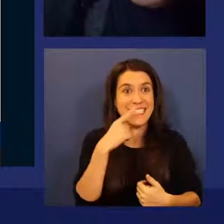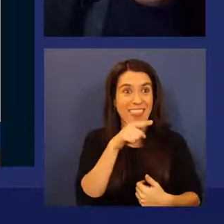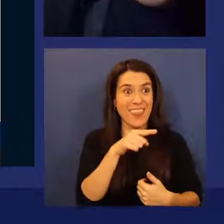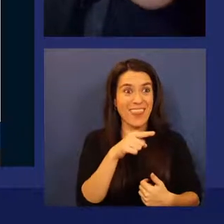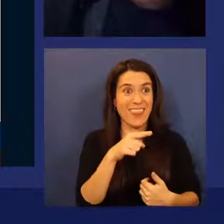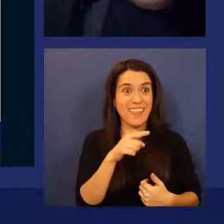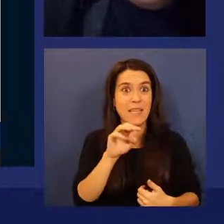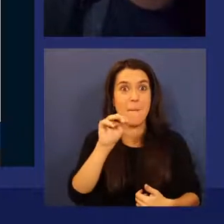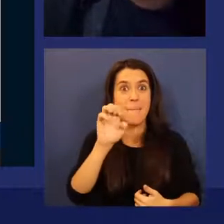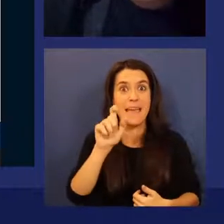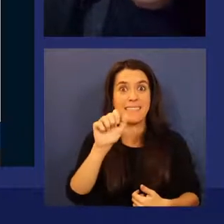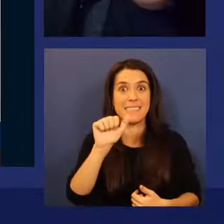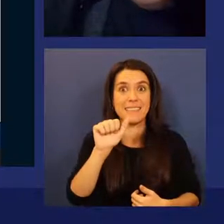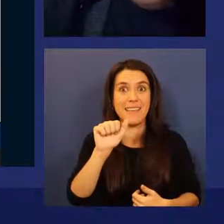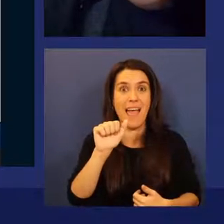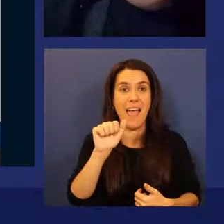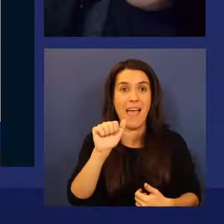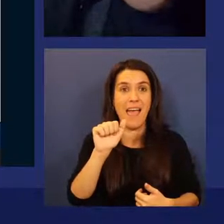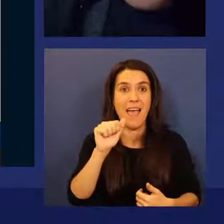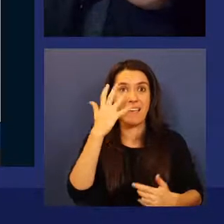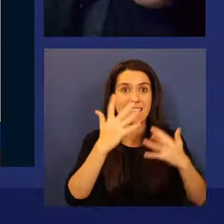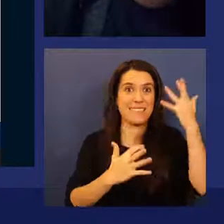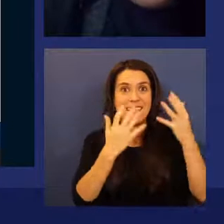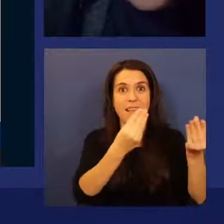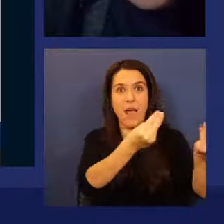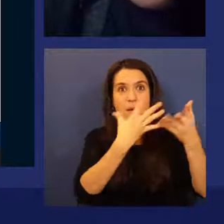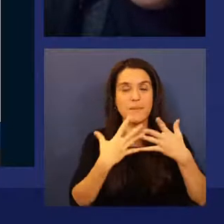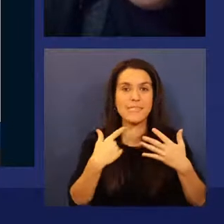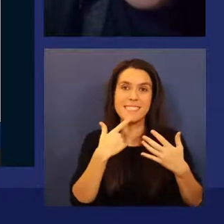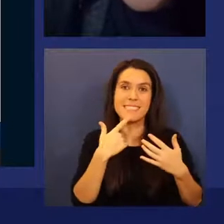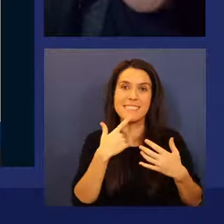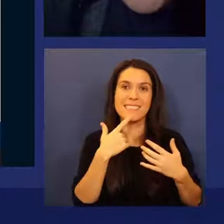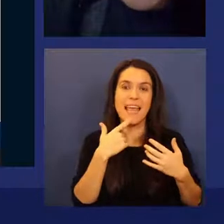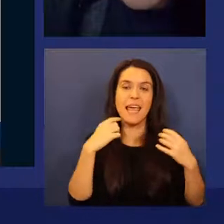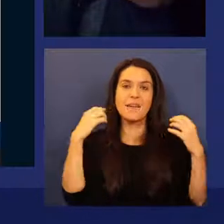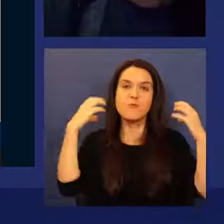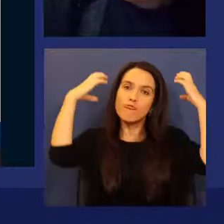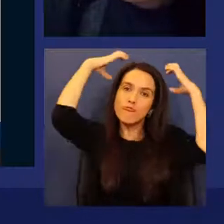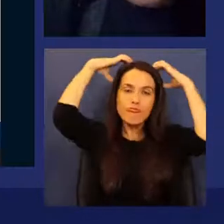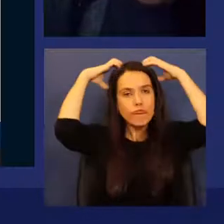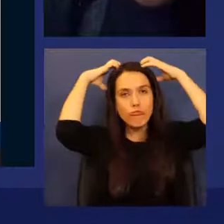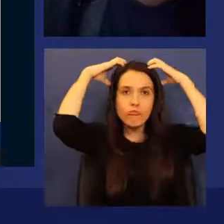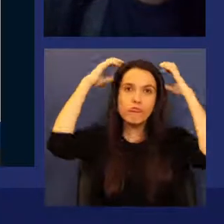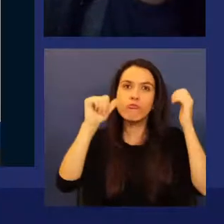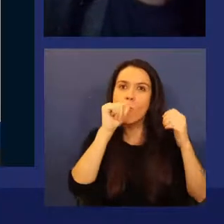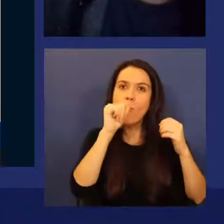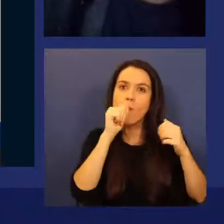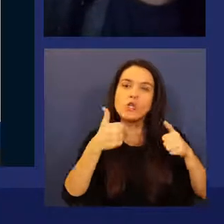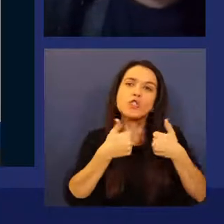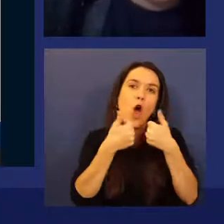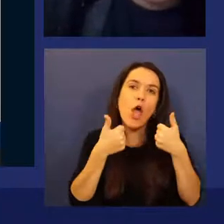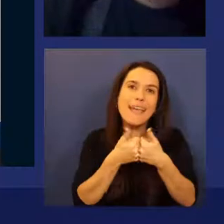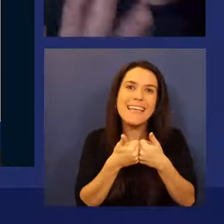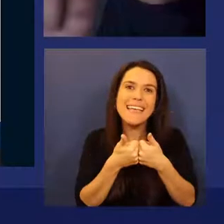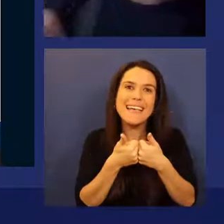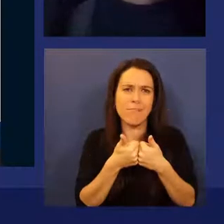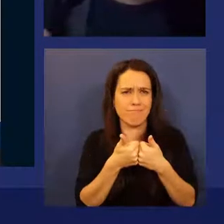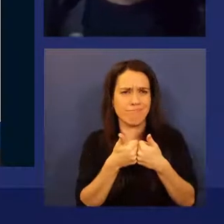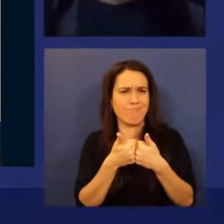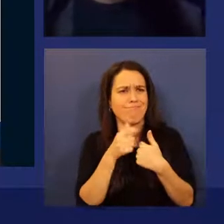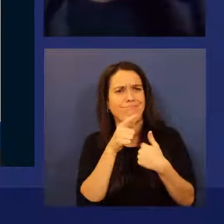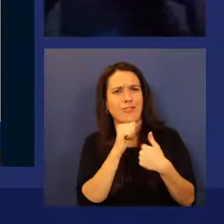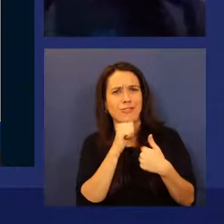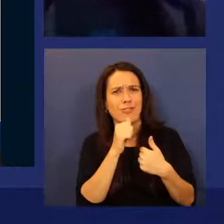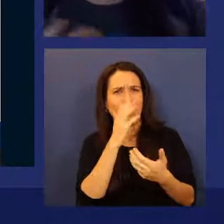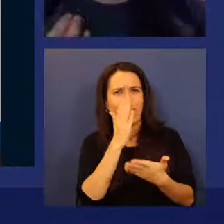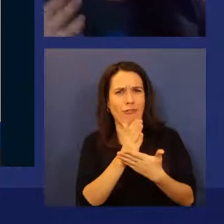is like teddy bear, cute, nice, a toy. So this isn't right, in case you